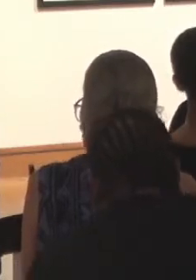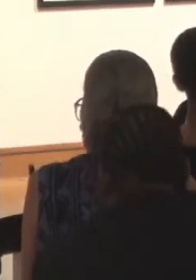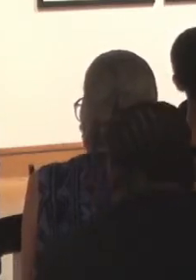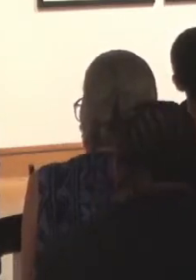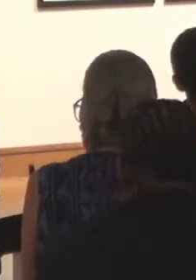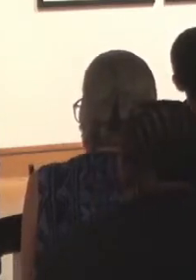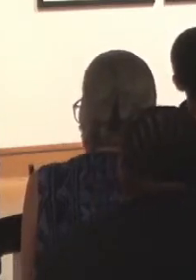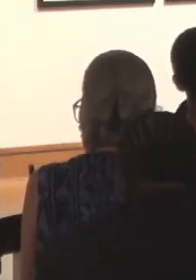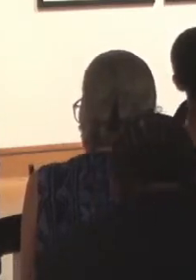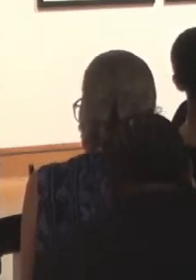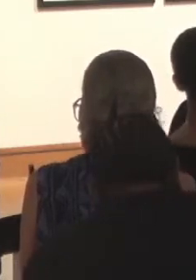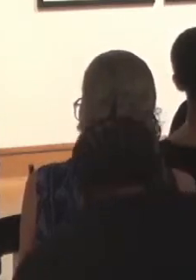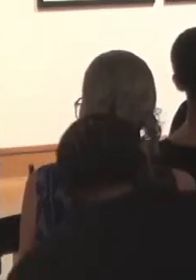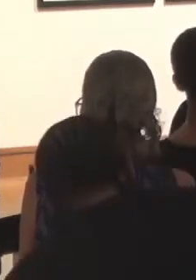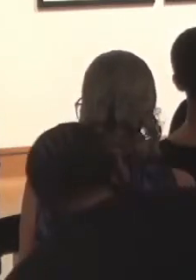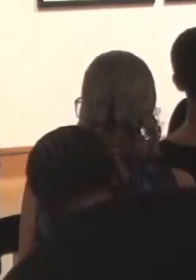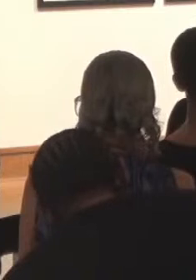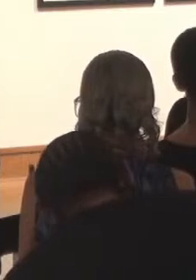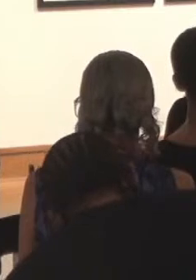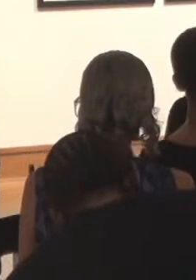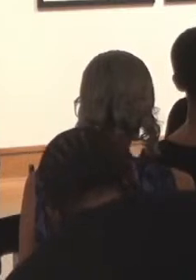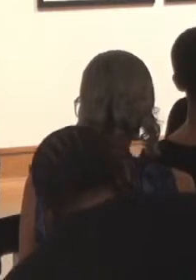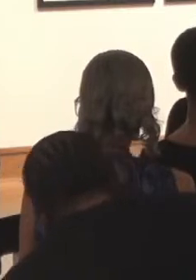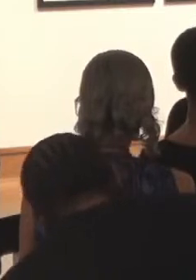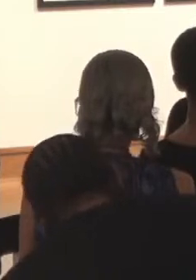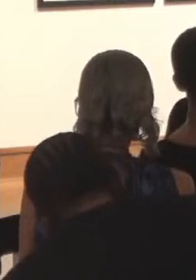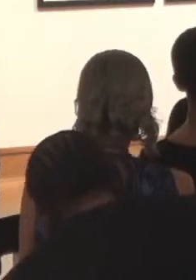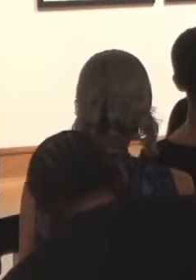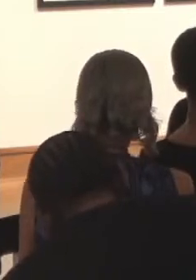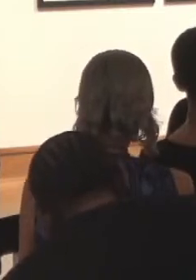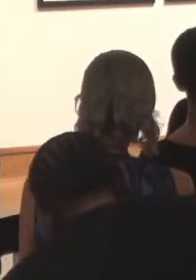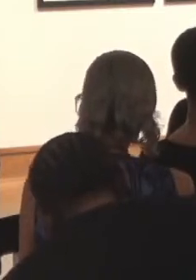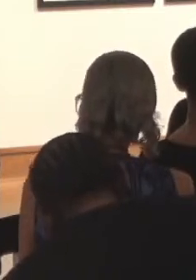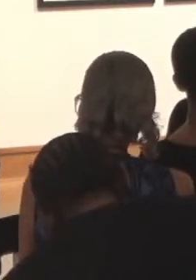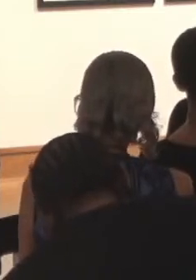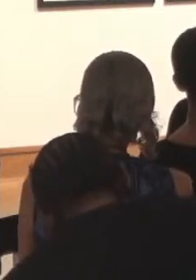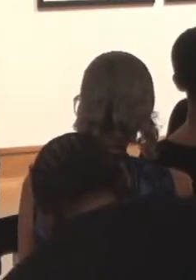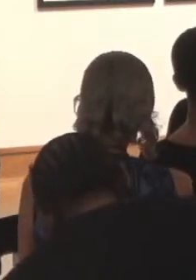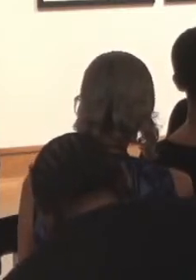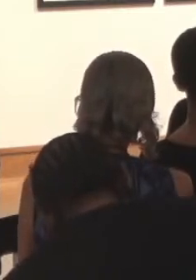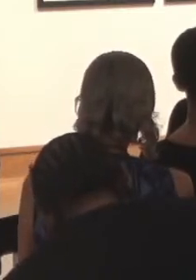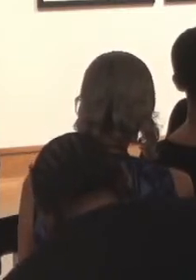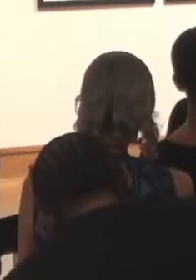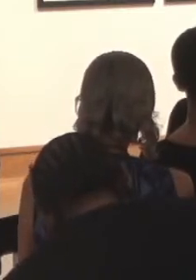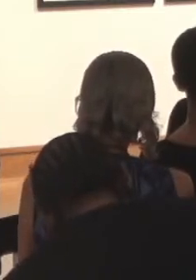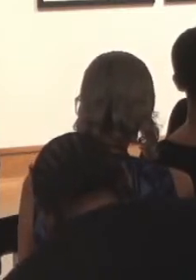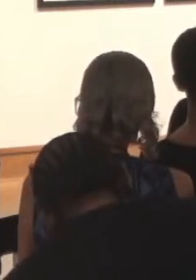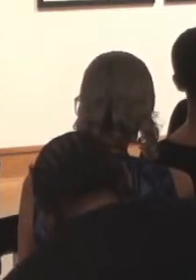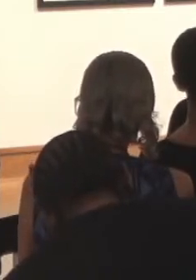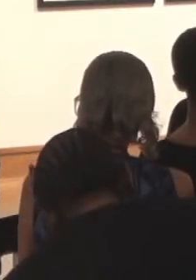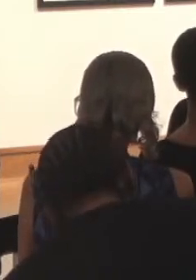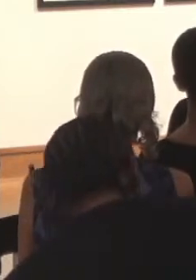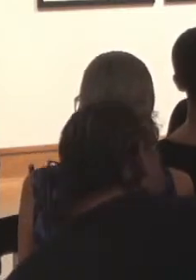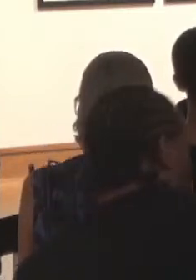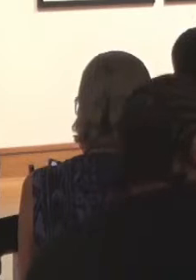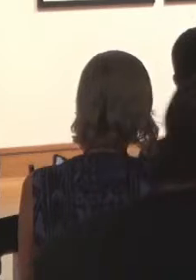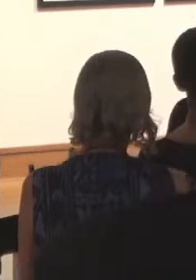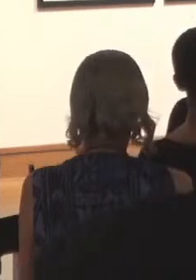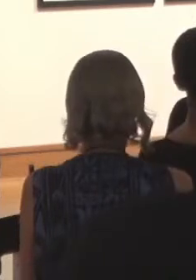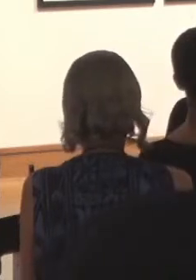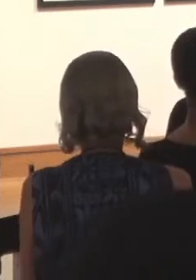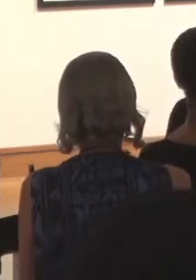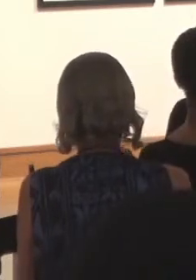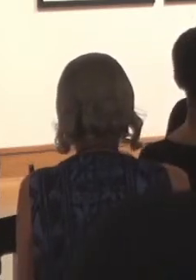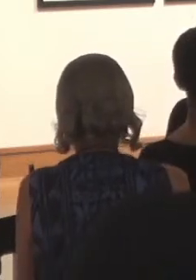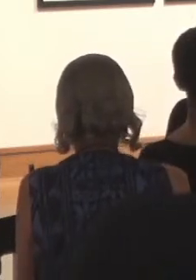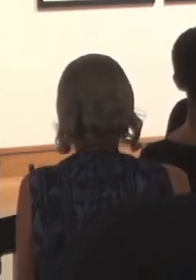of performance art does not account as much as it could for that relationship, right, between the viewer and